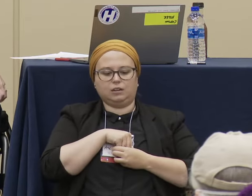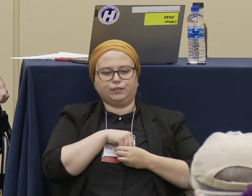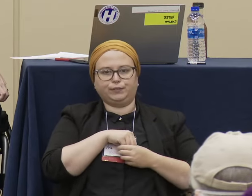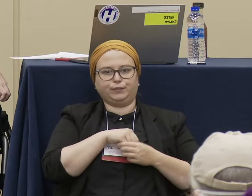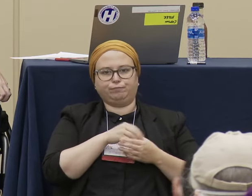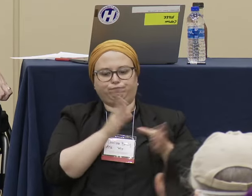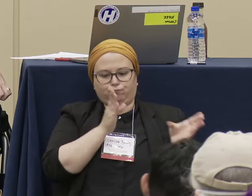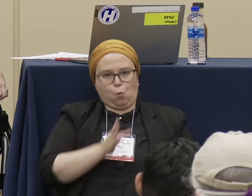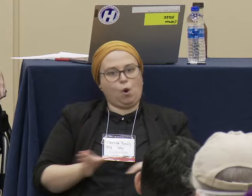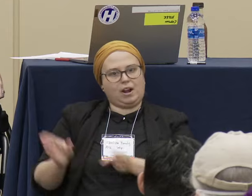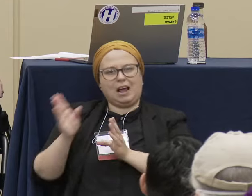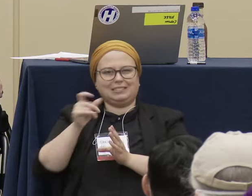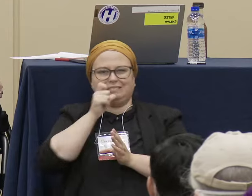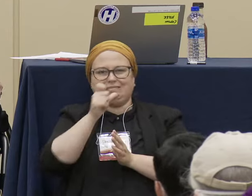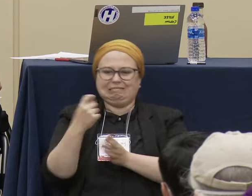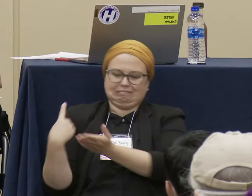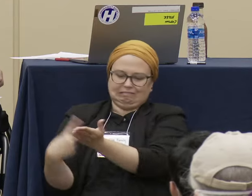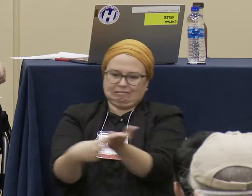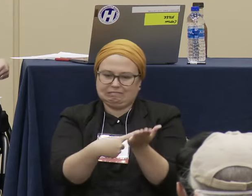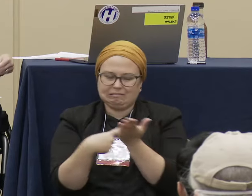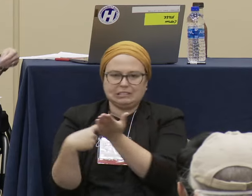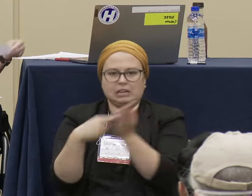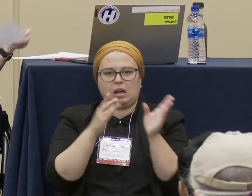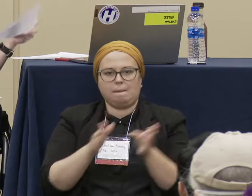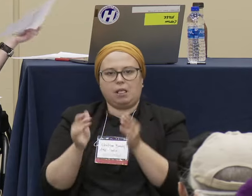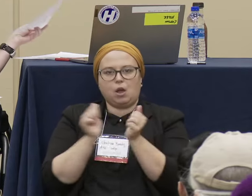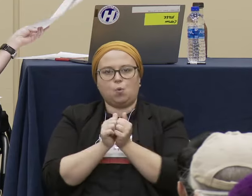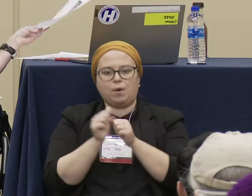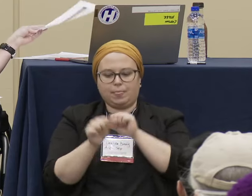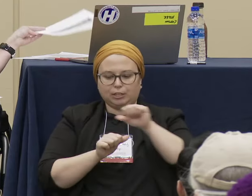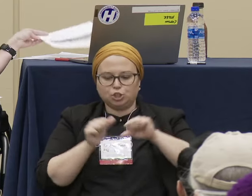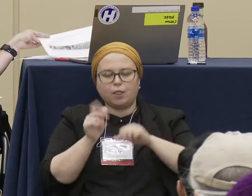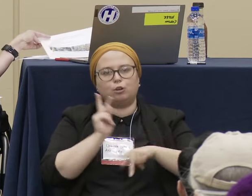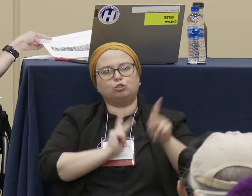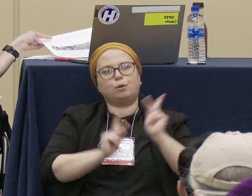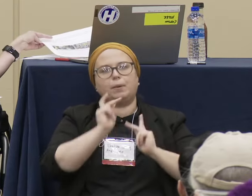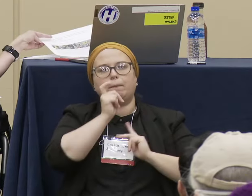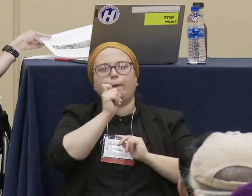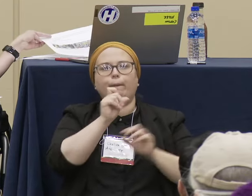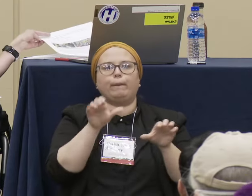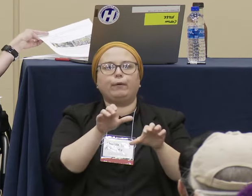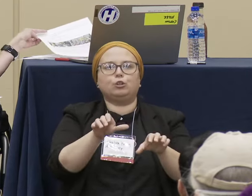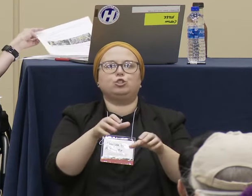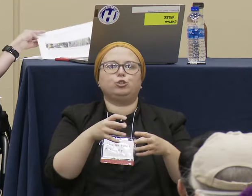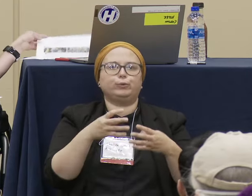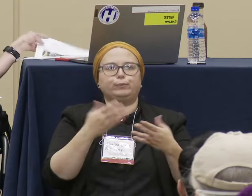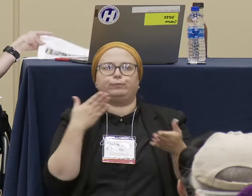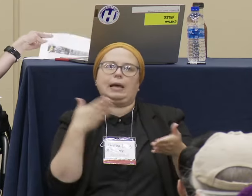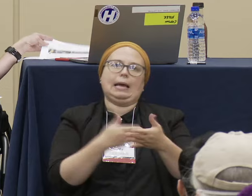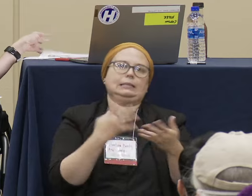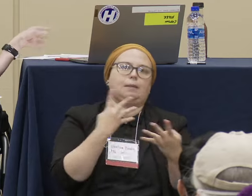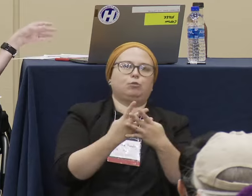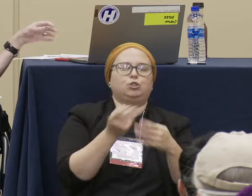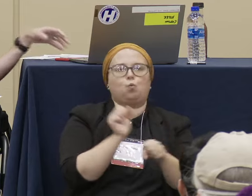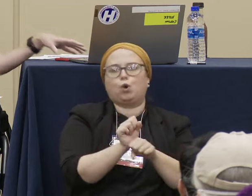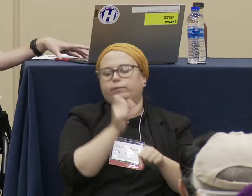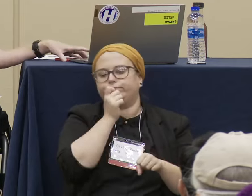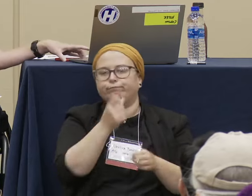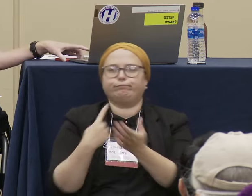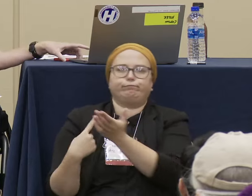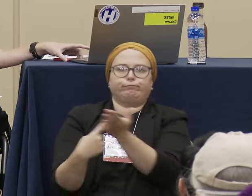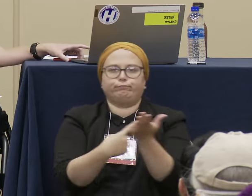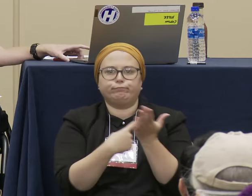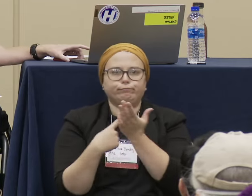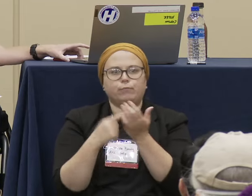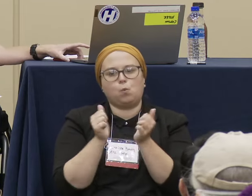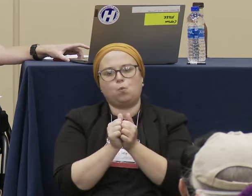other. So deinstitutionalization activists and people who do anti-prison work often don't talk to each other. So one of the examples that I